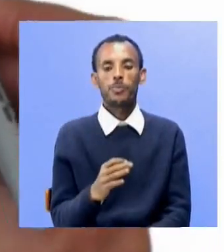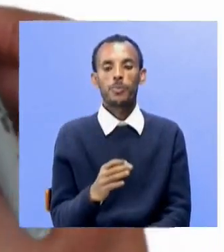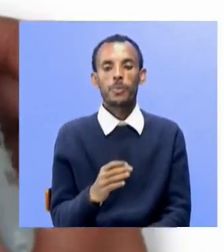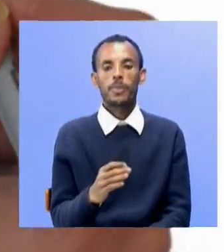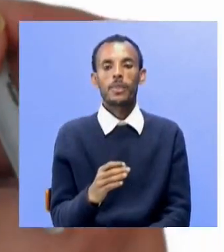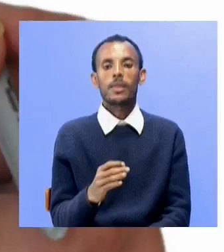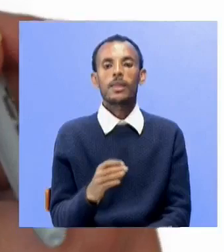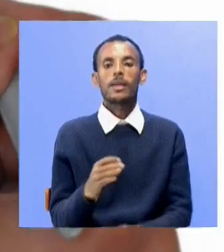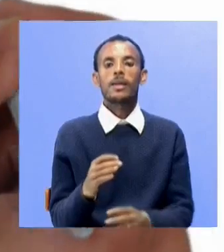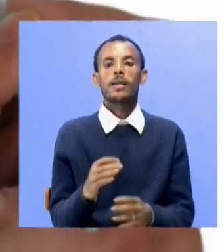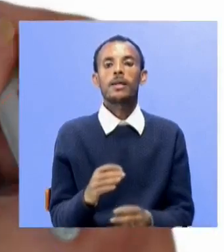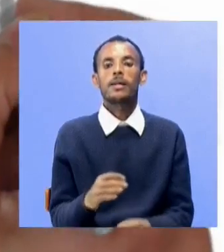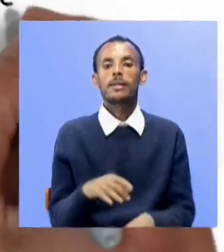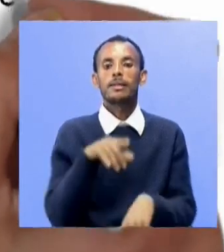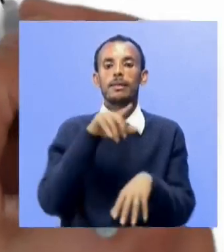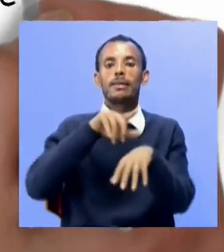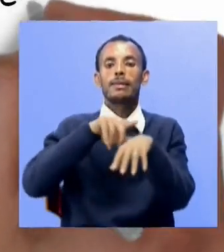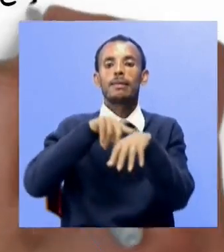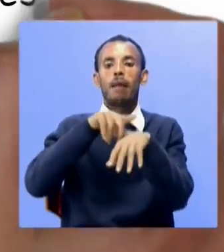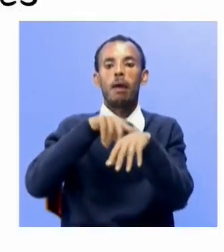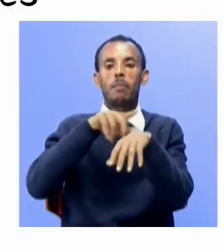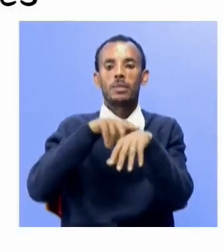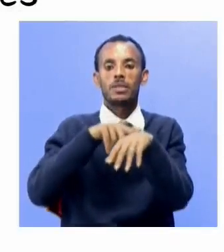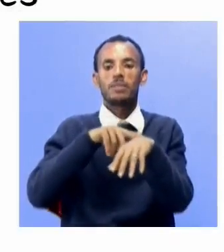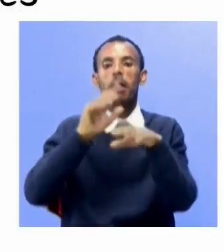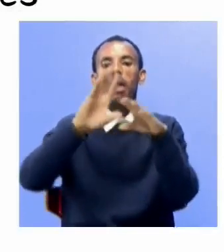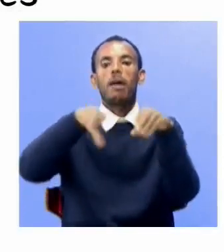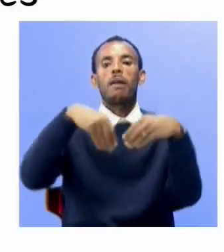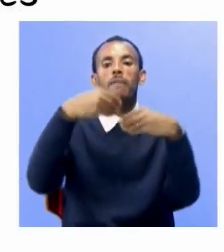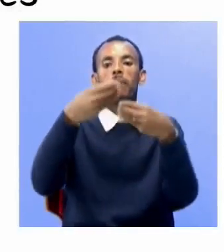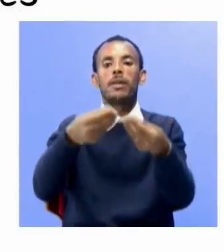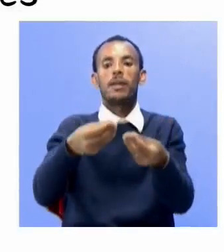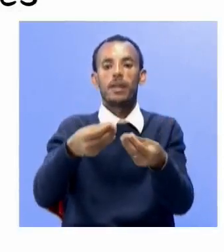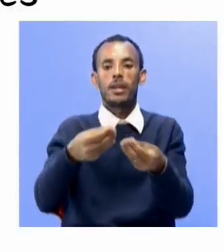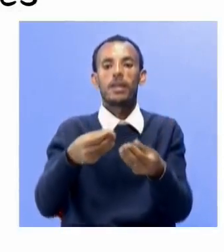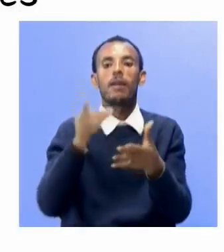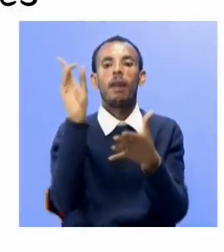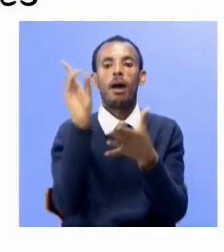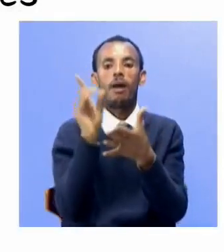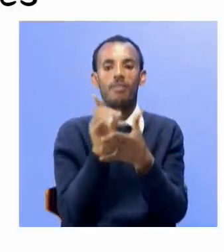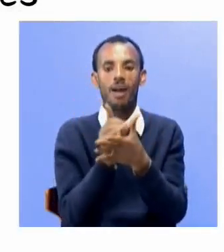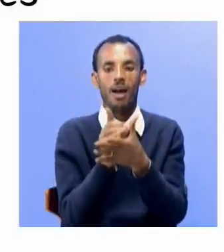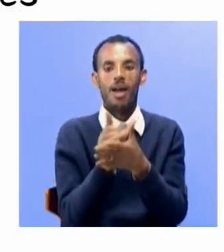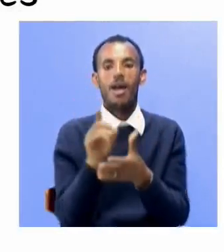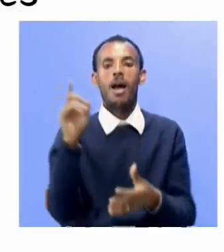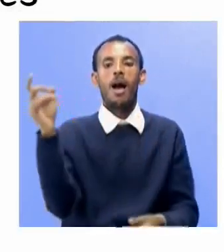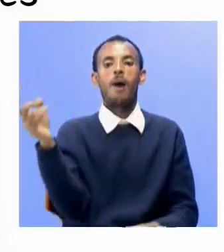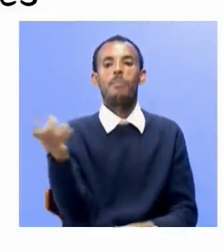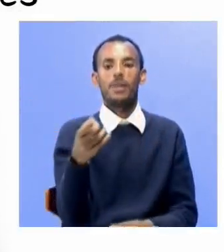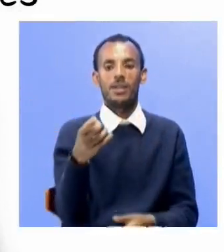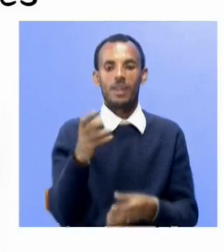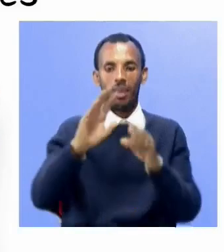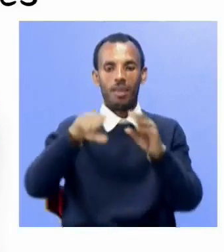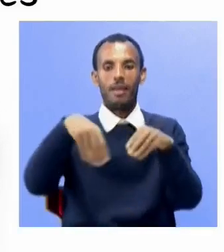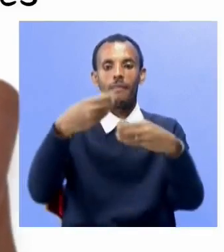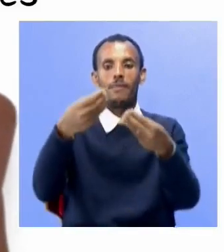of times a given data happened, a given value